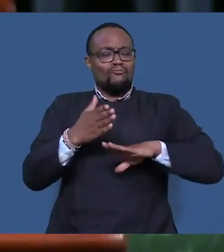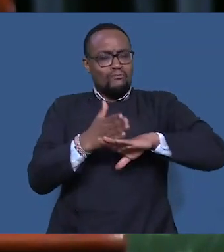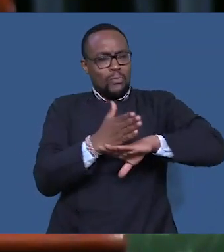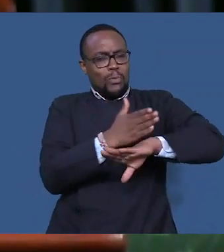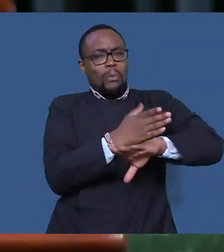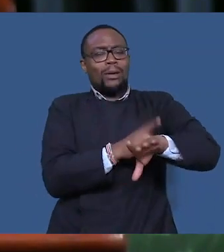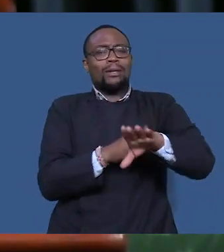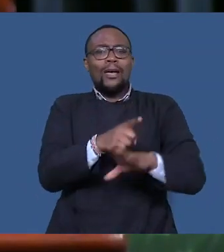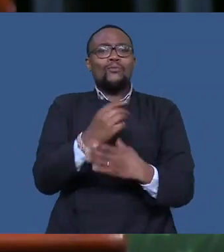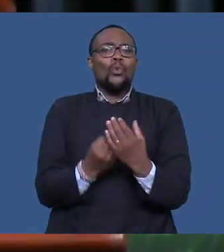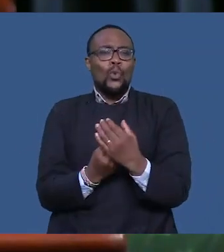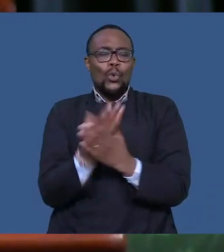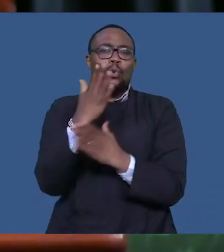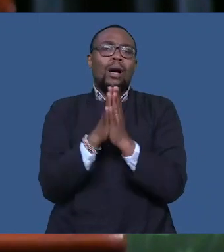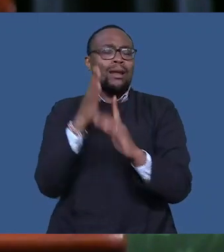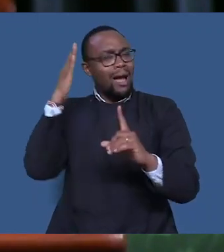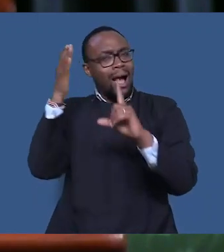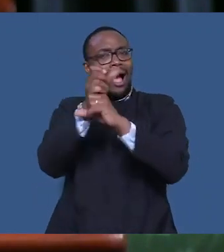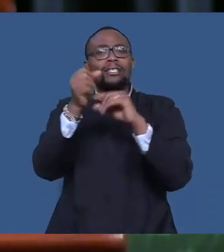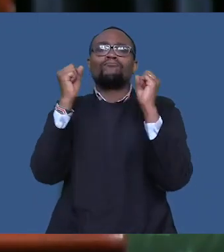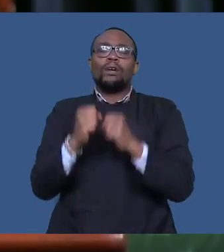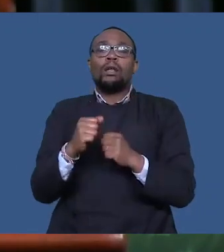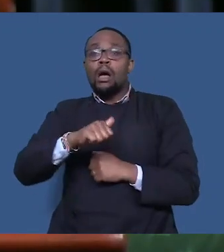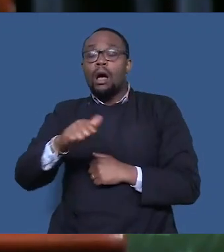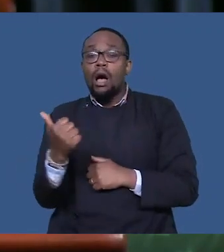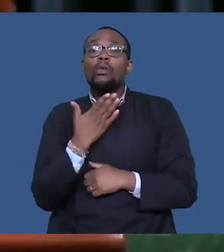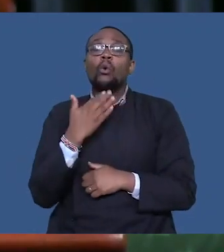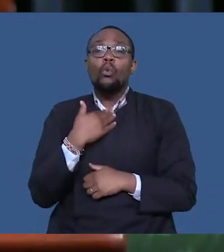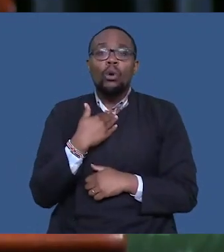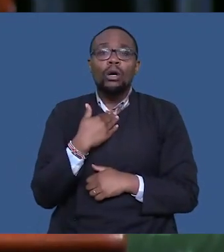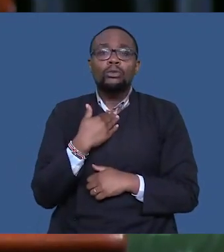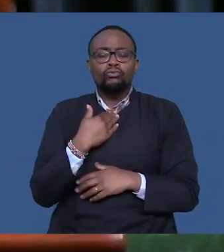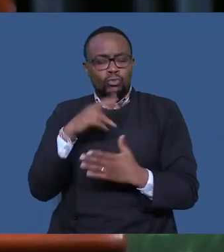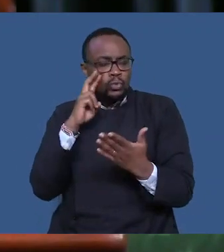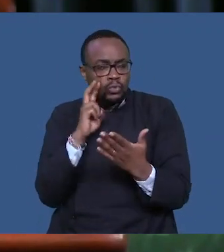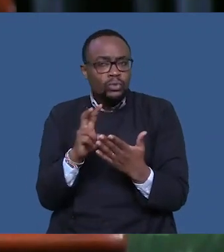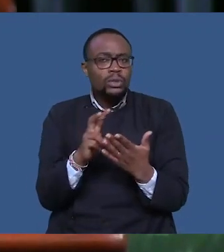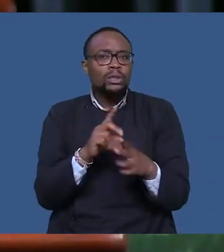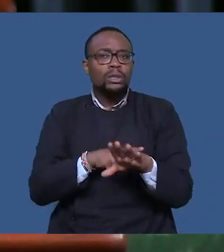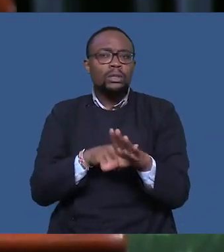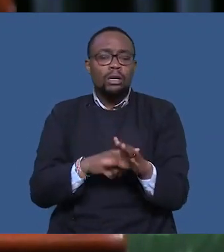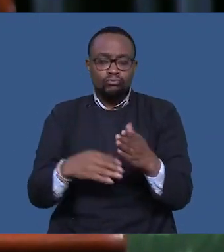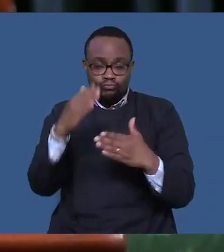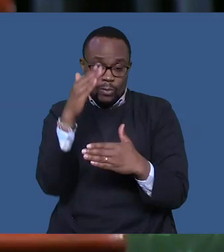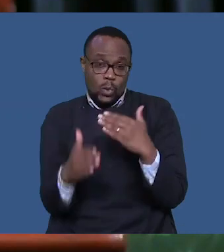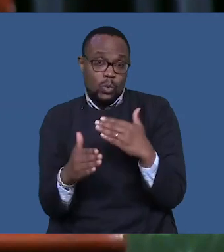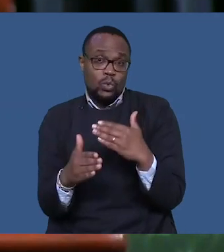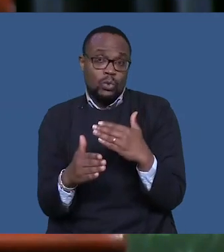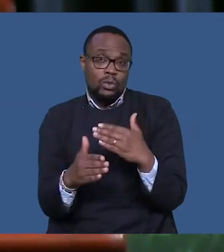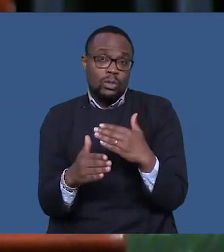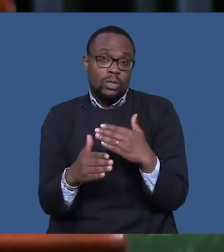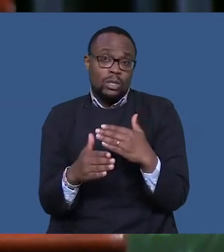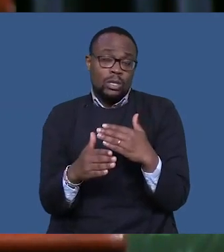you continue to go high. And the other thing that I needed us to actually look at as we conclude is the